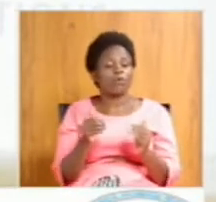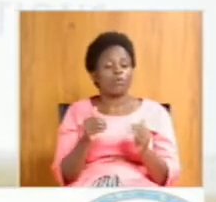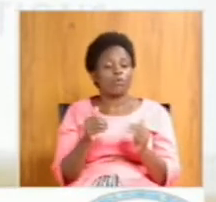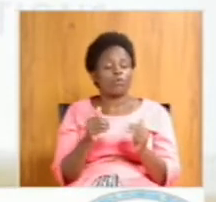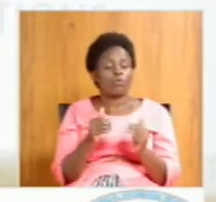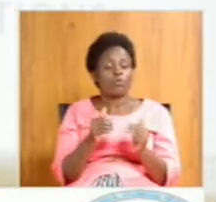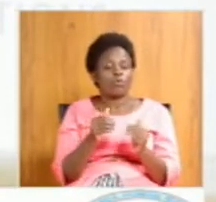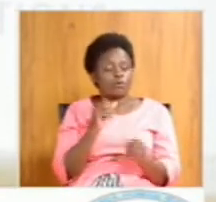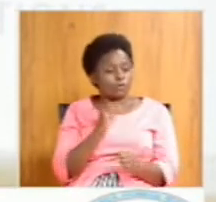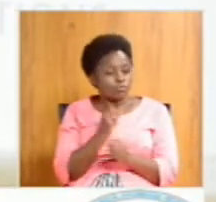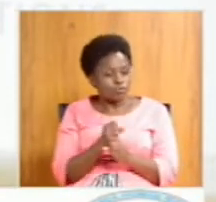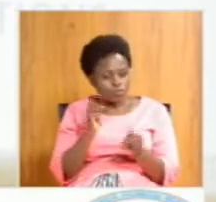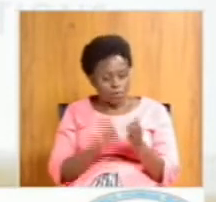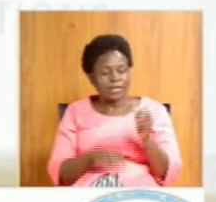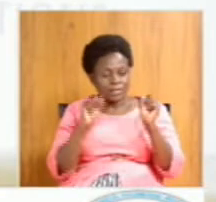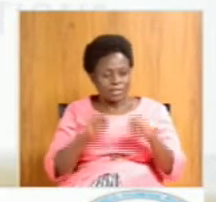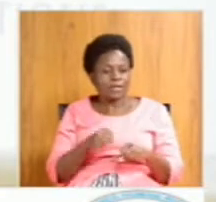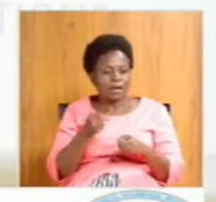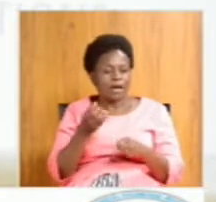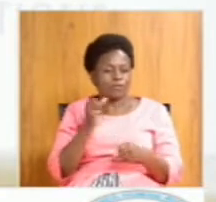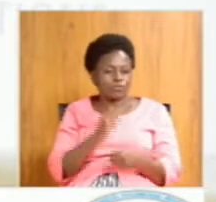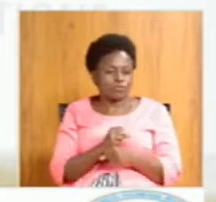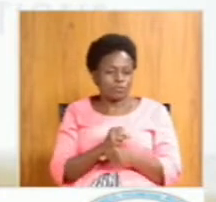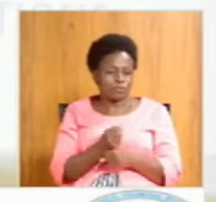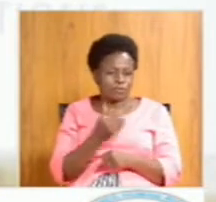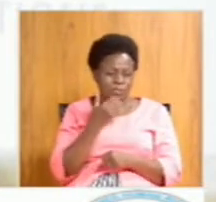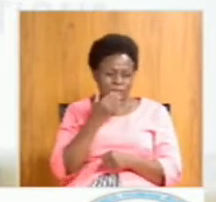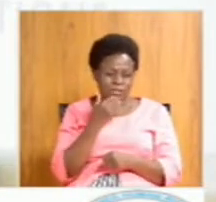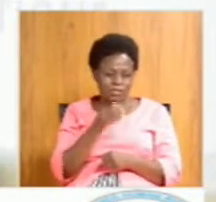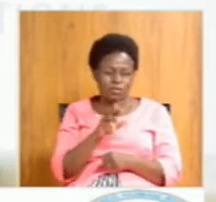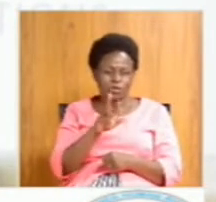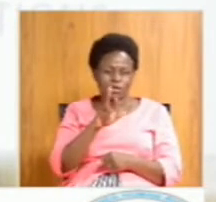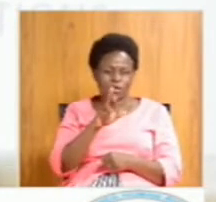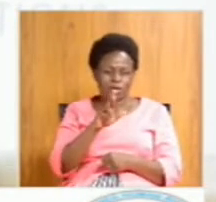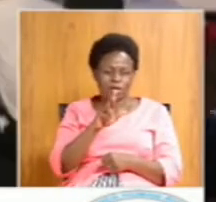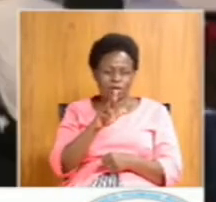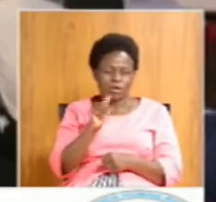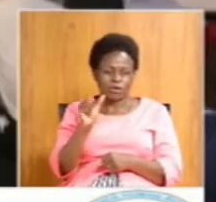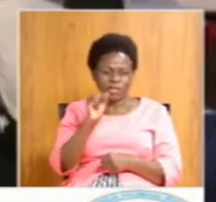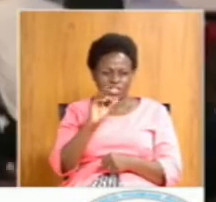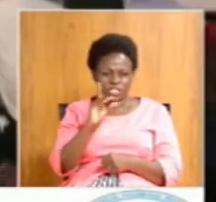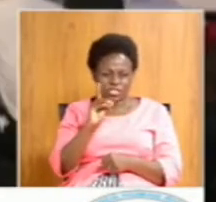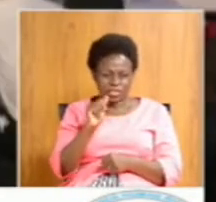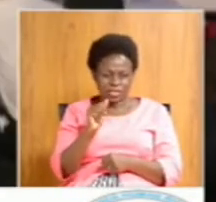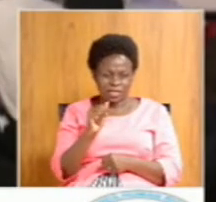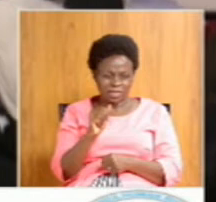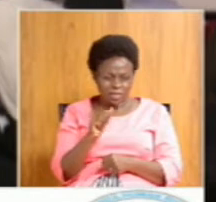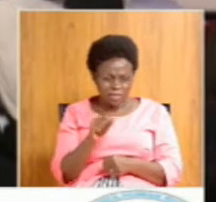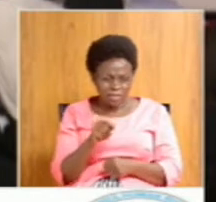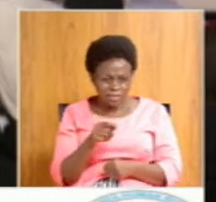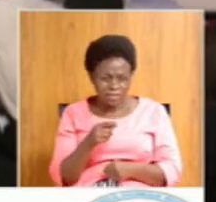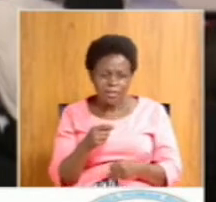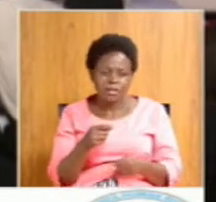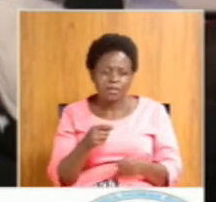do what they are supposed to do. Thank you. Thank you, Rashida. And very briefly, Julius, you're parting short